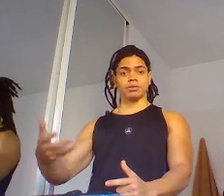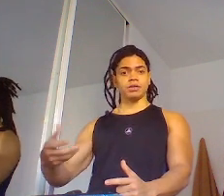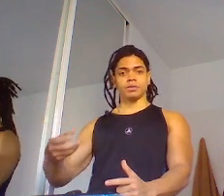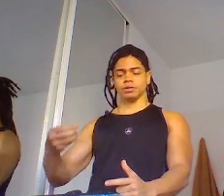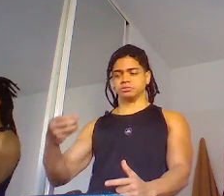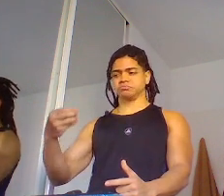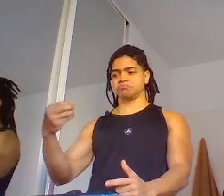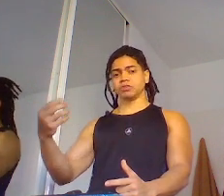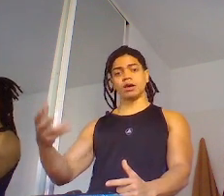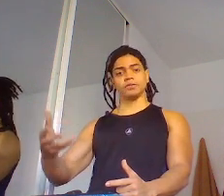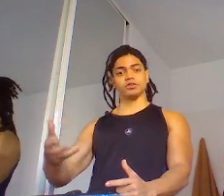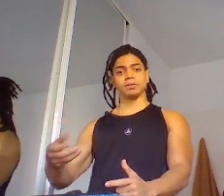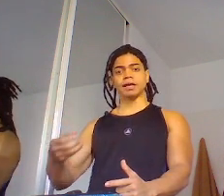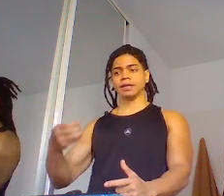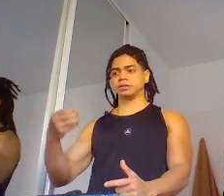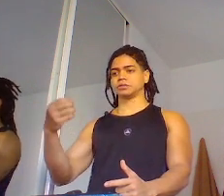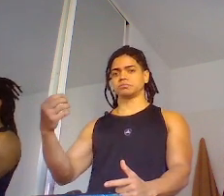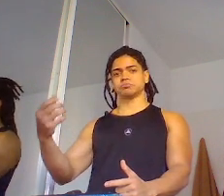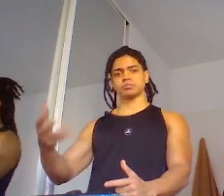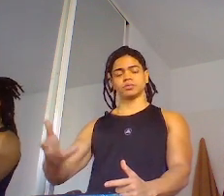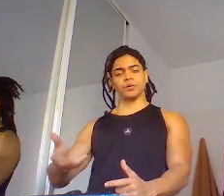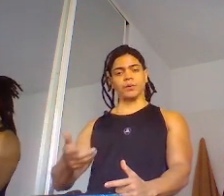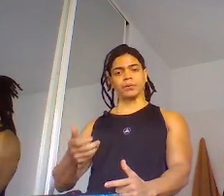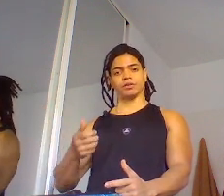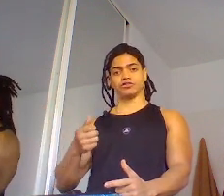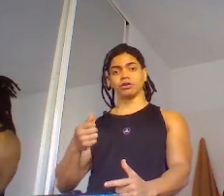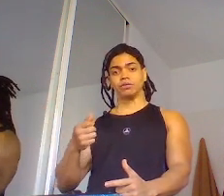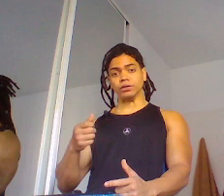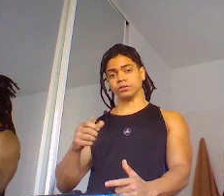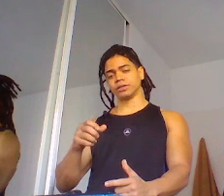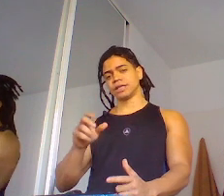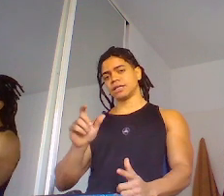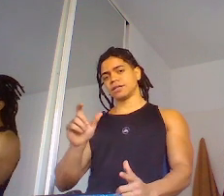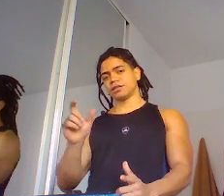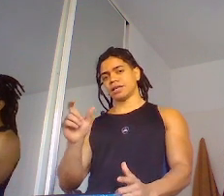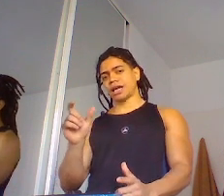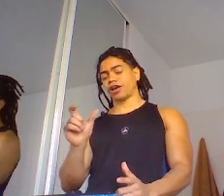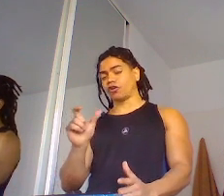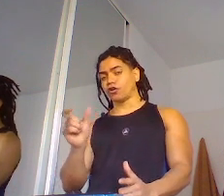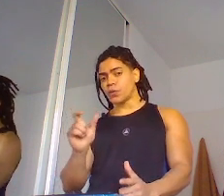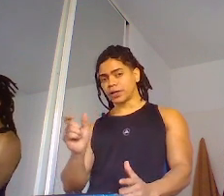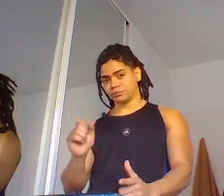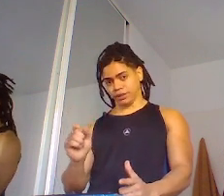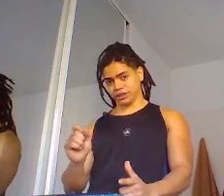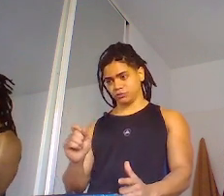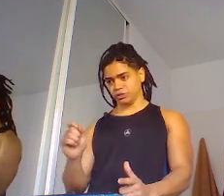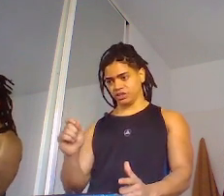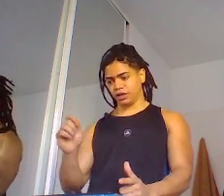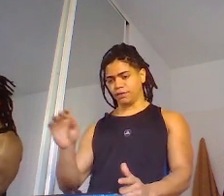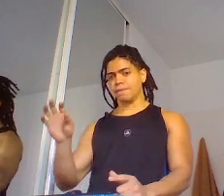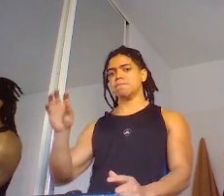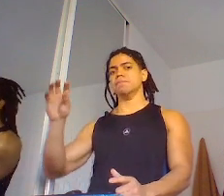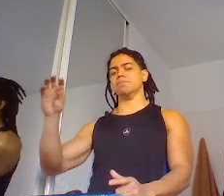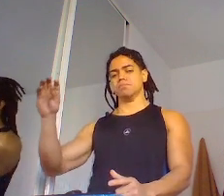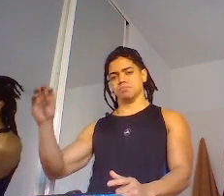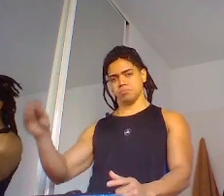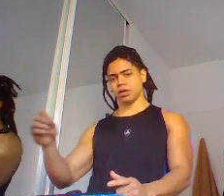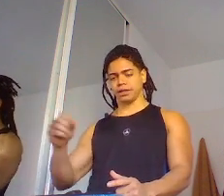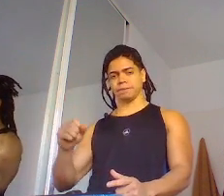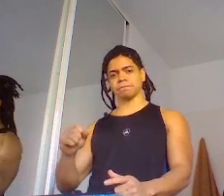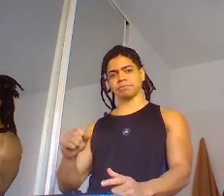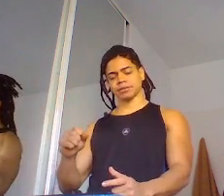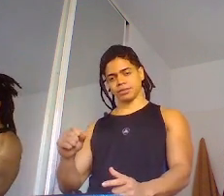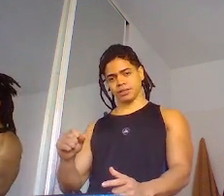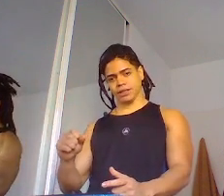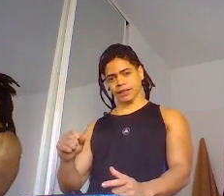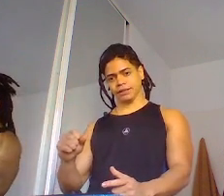raw materials, office supplies, service, accrue expense, which are